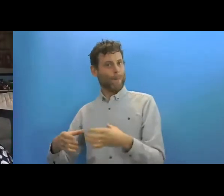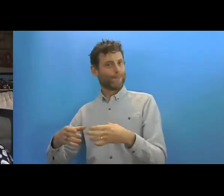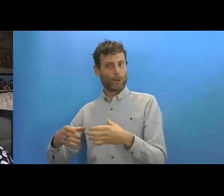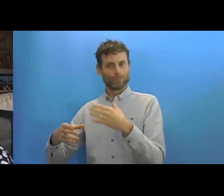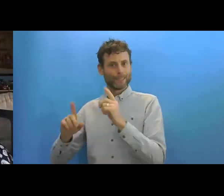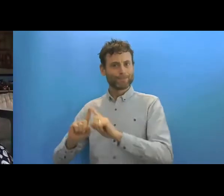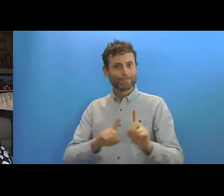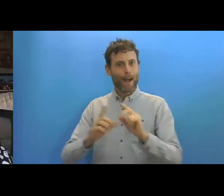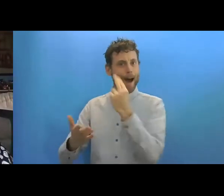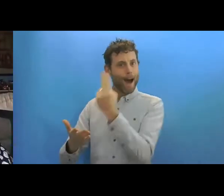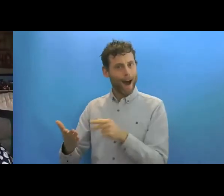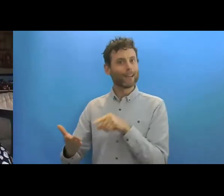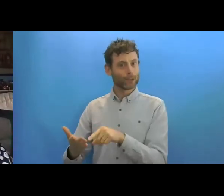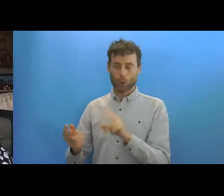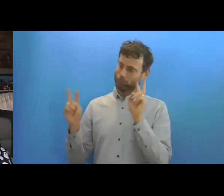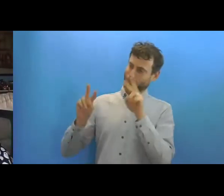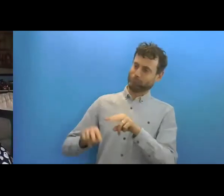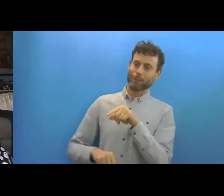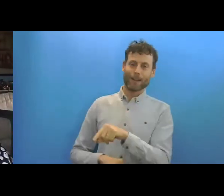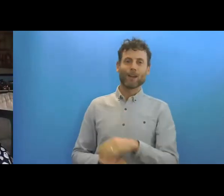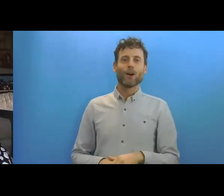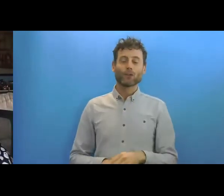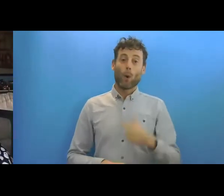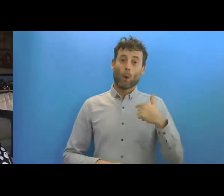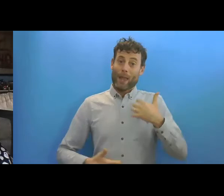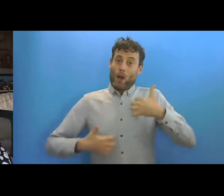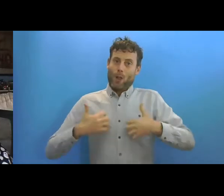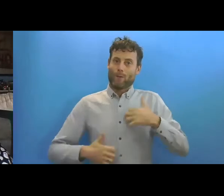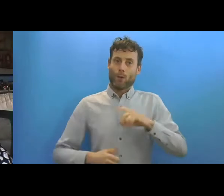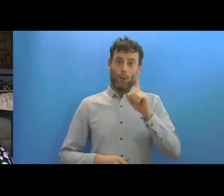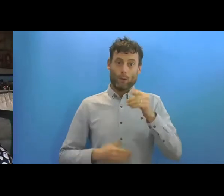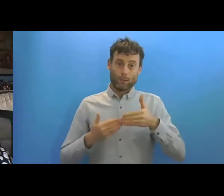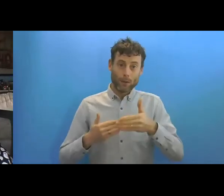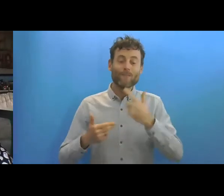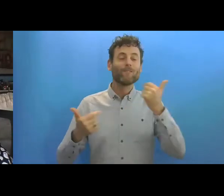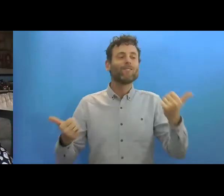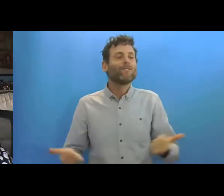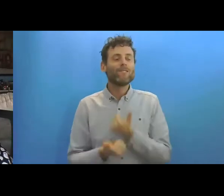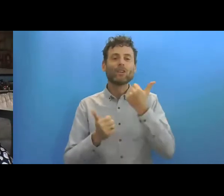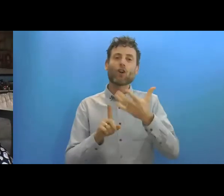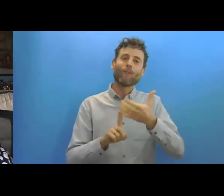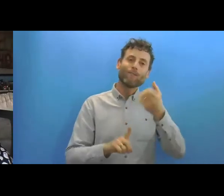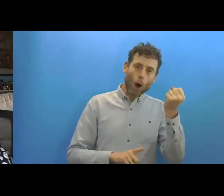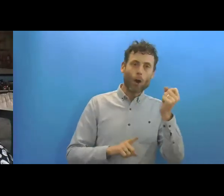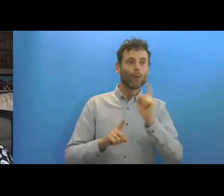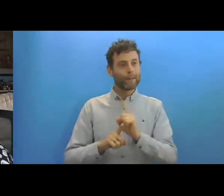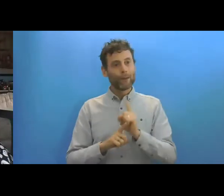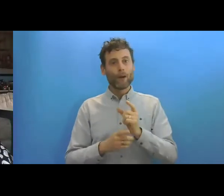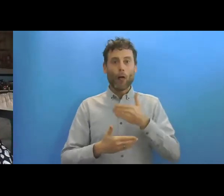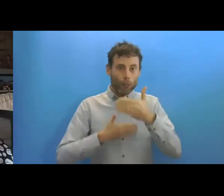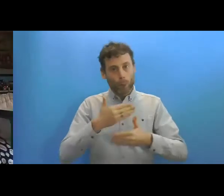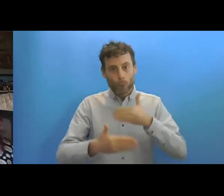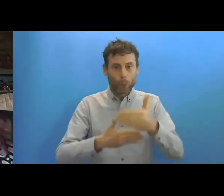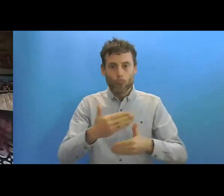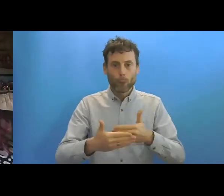festival together whilst they've been on furlough and once they've been doing a range of different things. Sorry, I'm